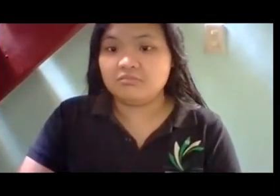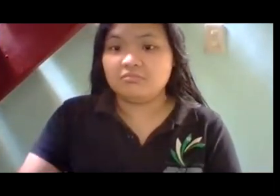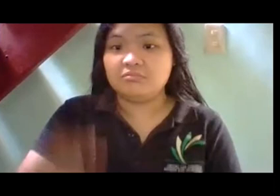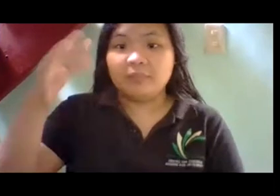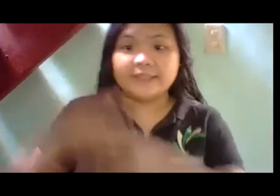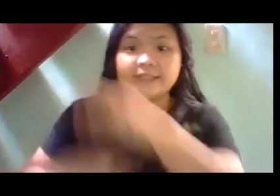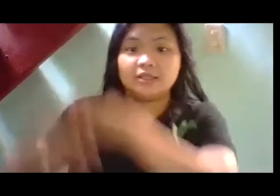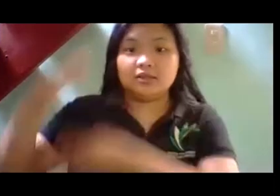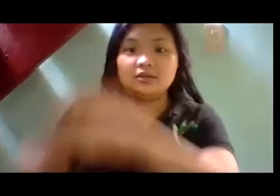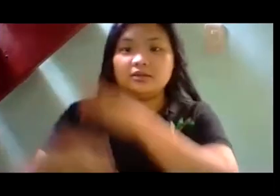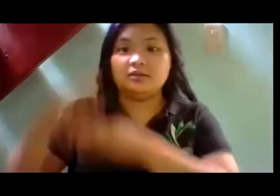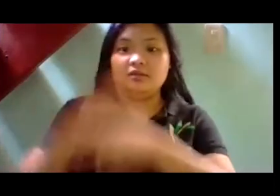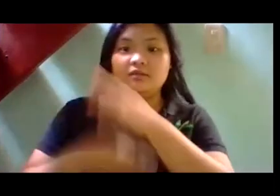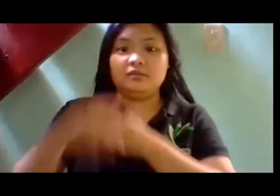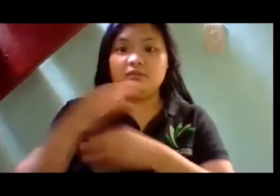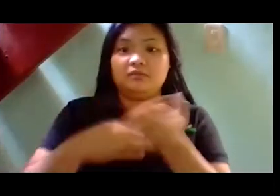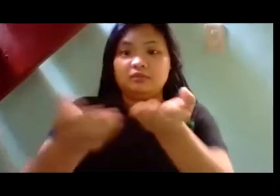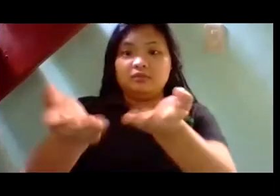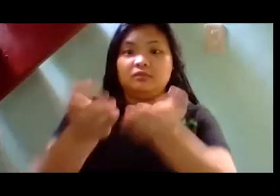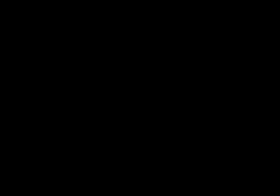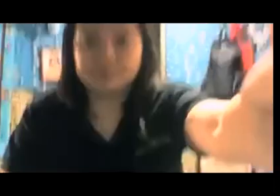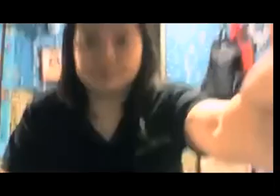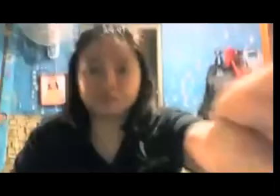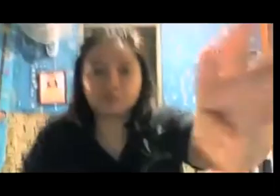fine. But then at